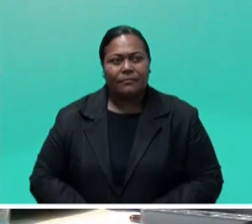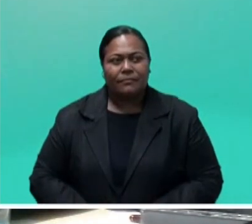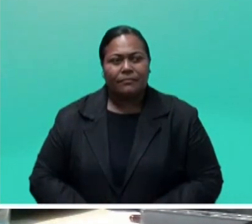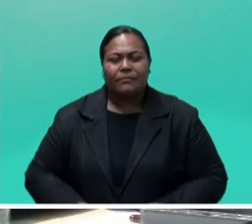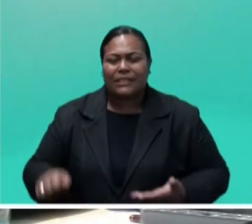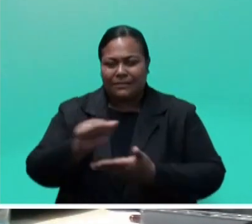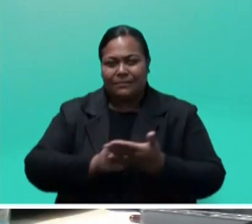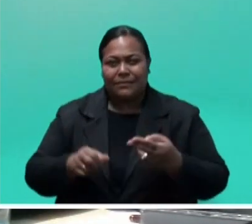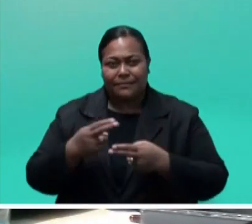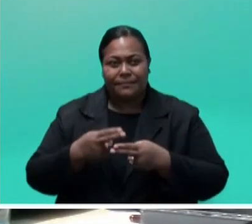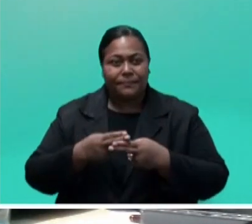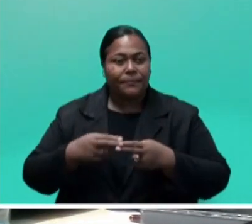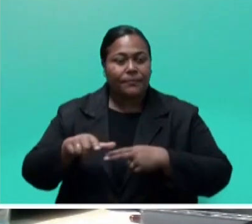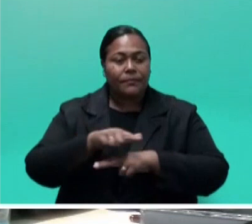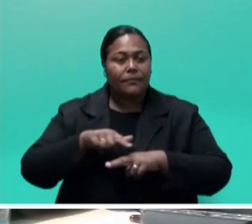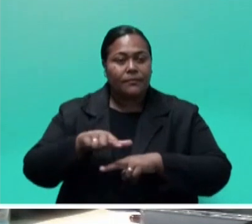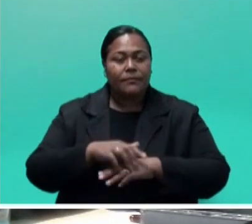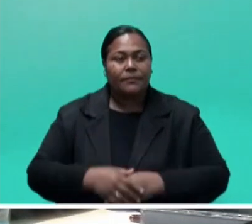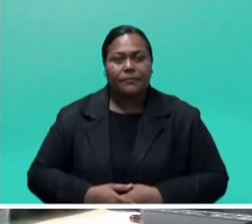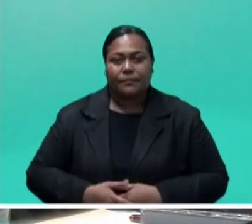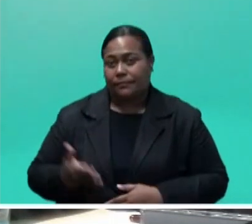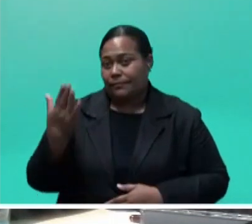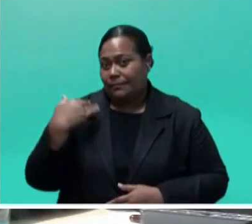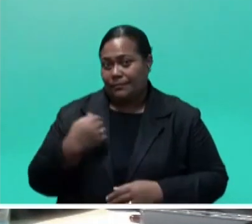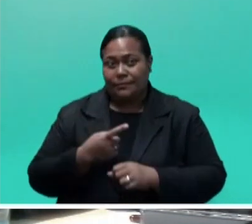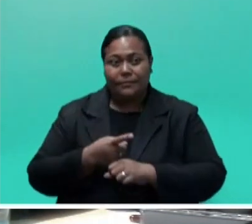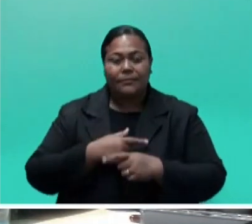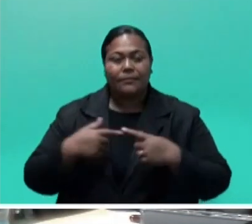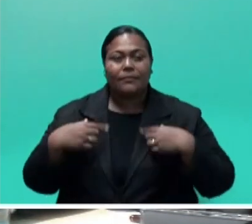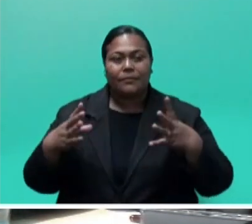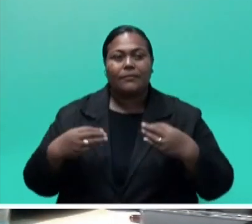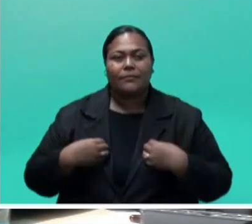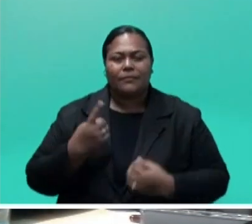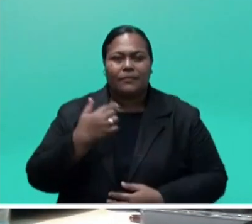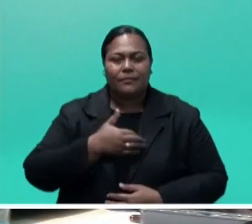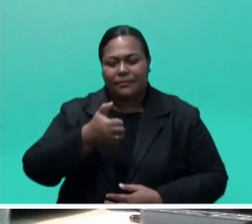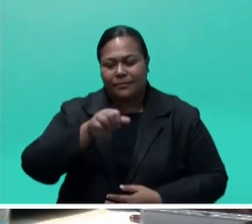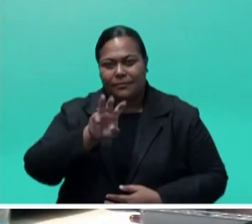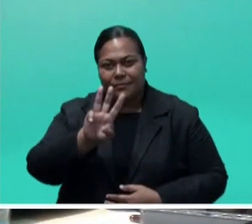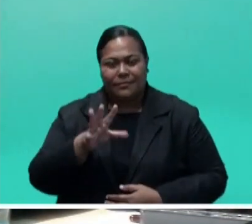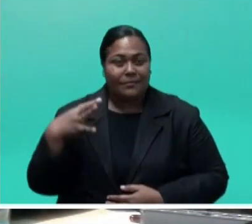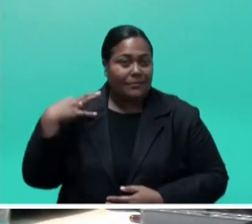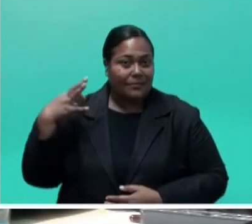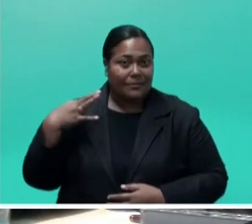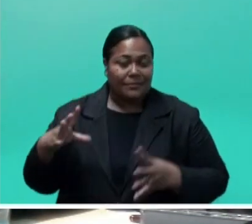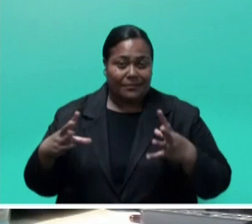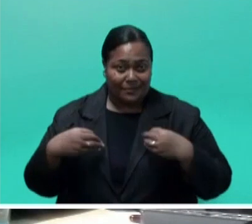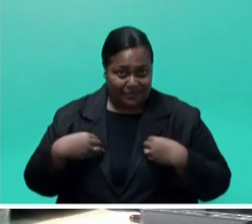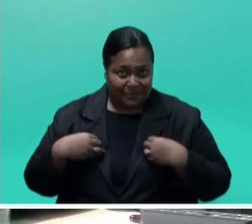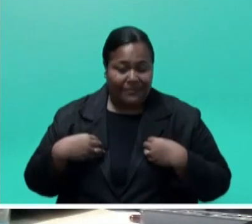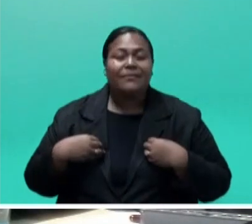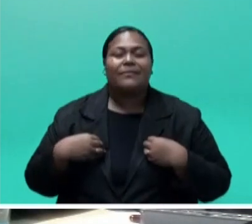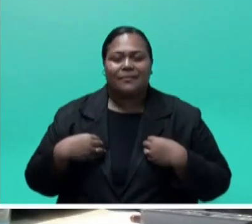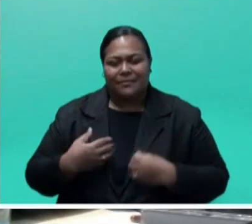farm. As of last week, we have received 163 applications, and so far 95 farmers have